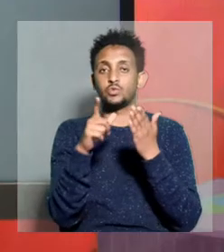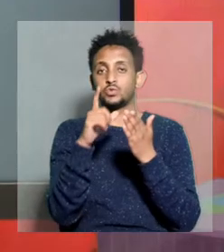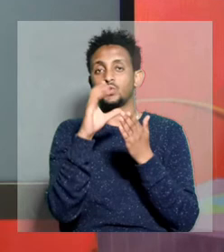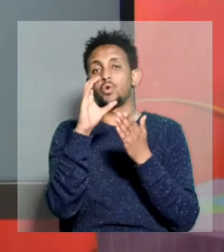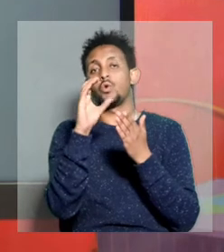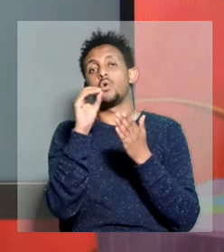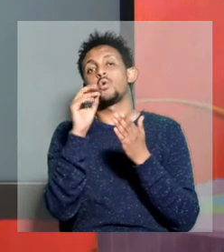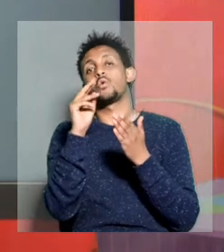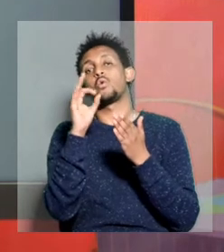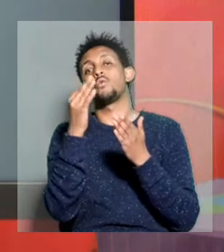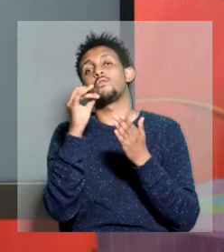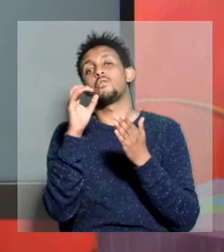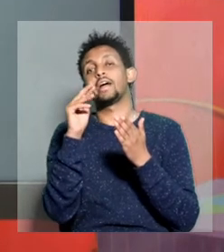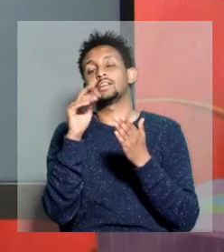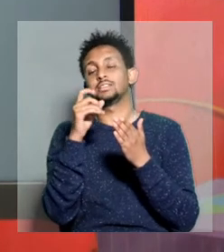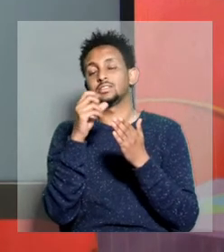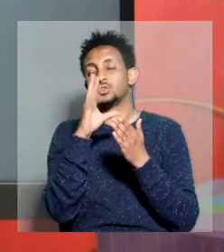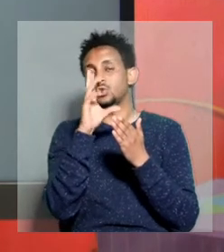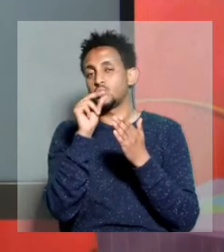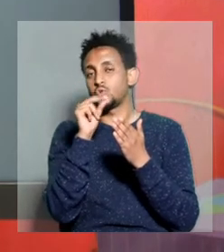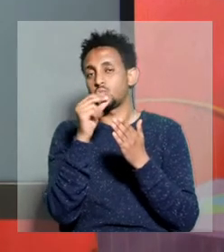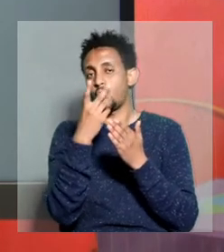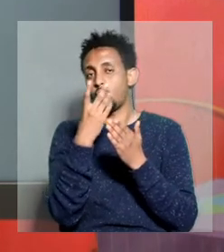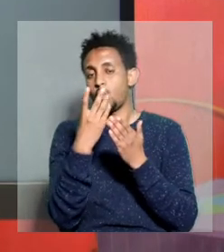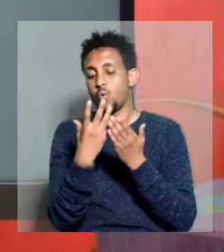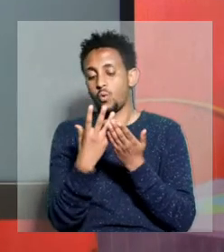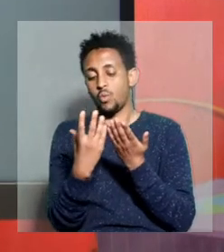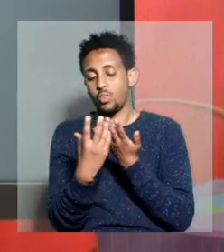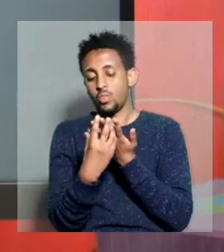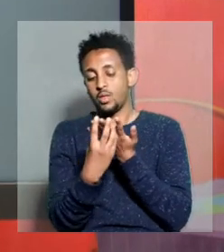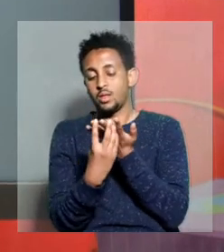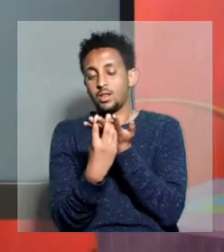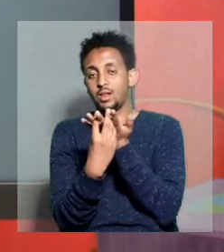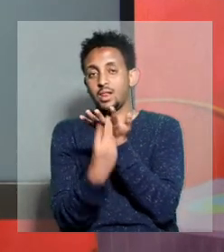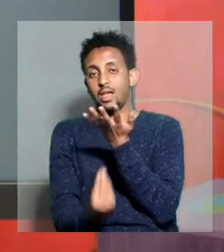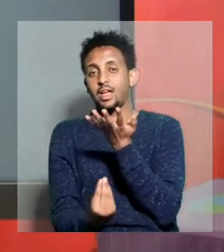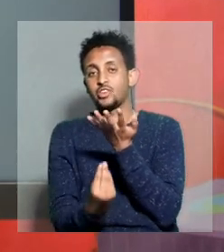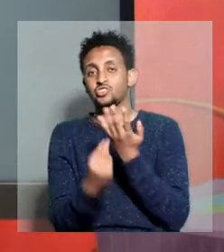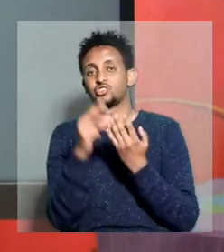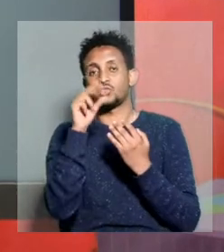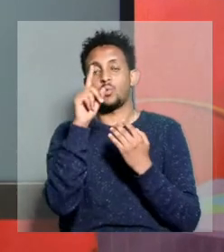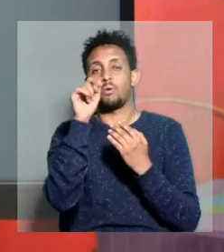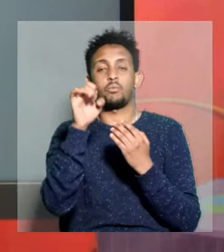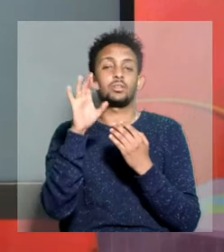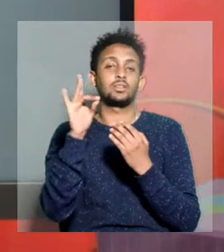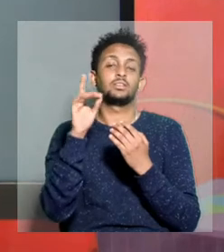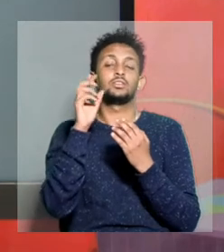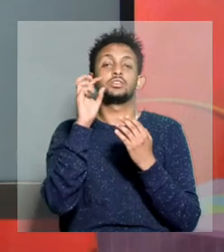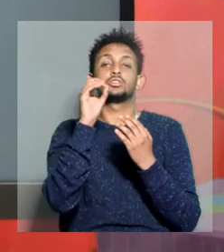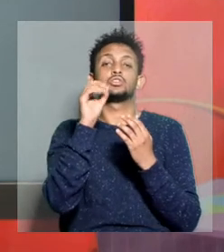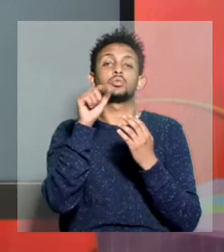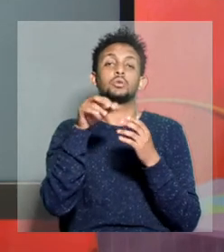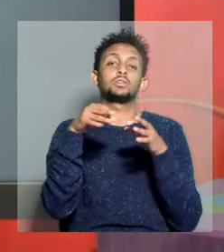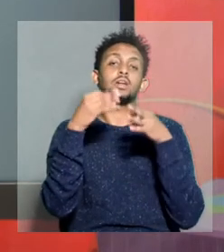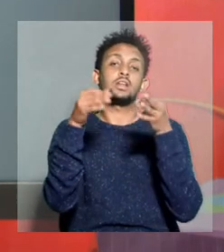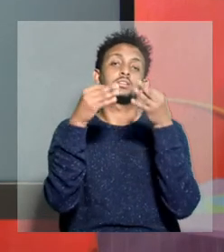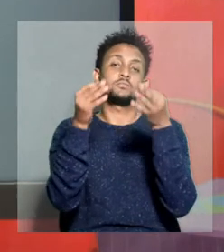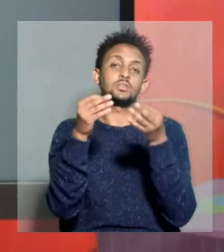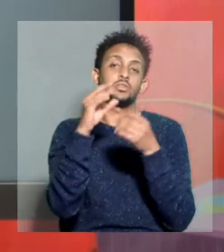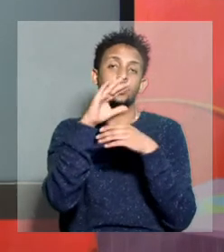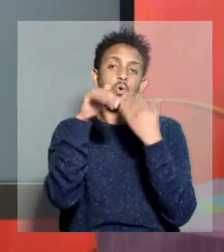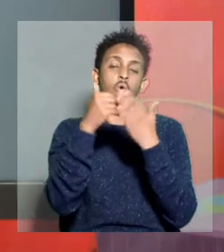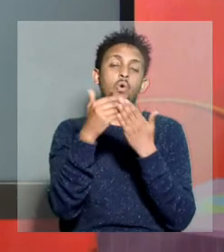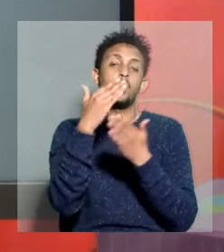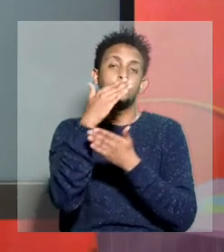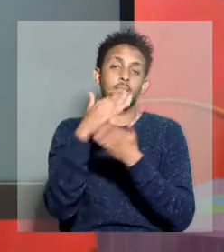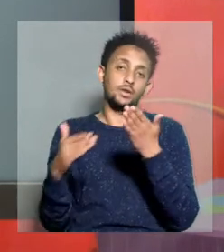confined. There must not be a leakage, so that if it is confined, if we exert a pressure at one point, that pressure will be transmitted to all